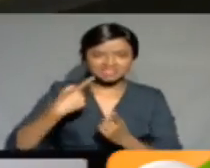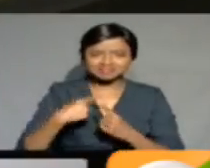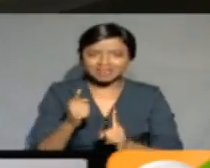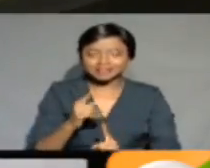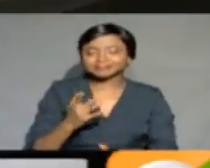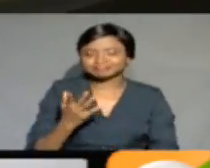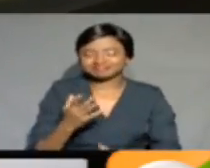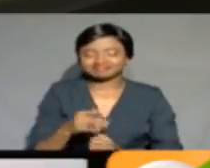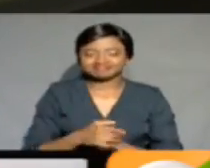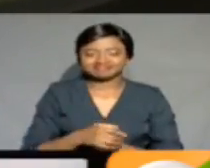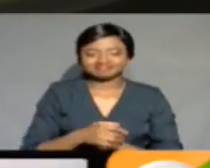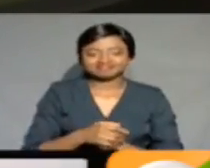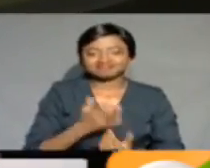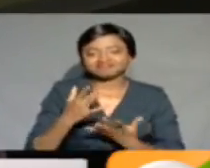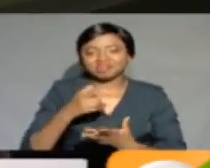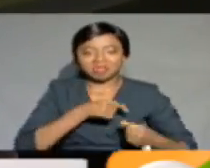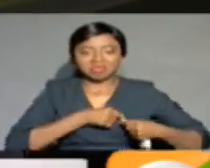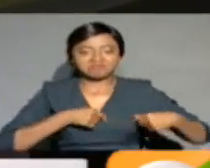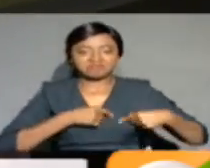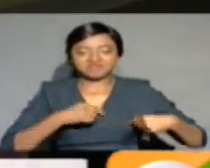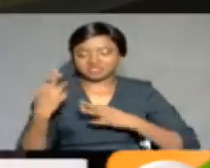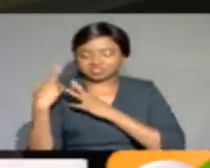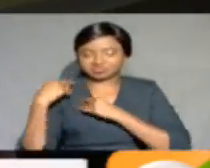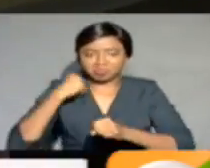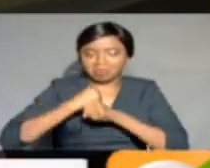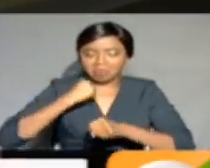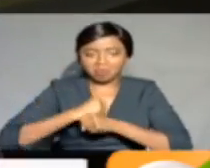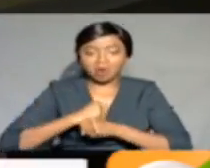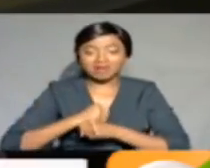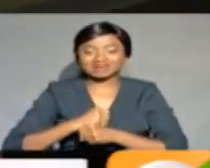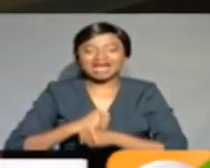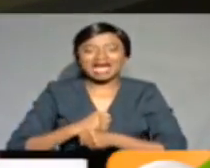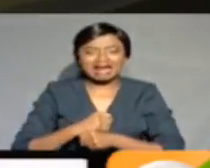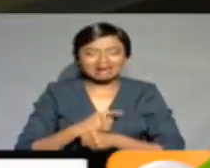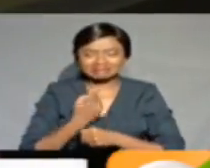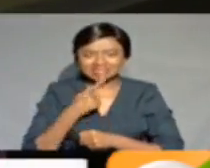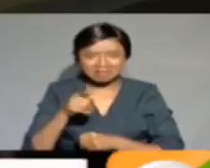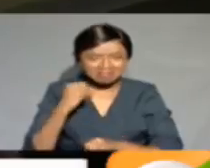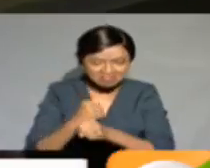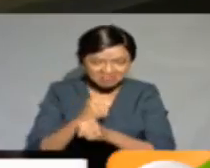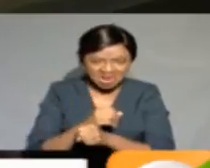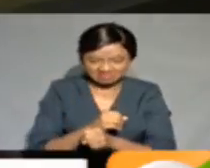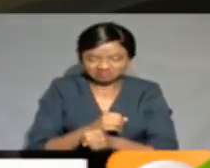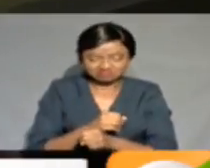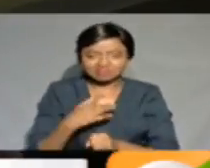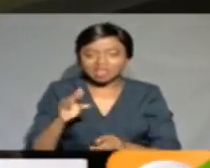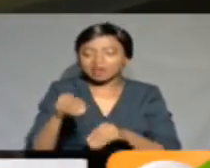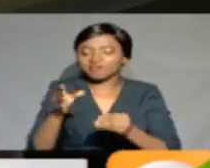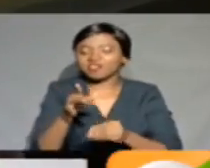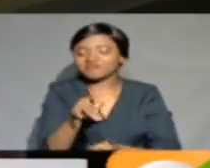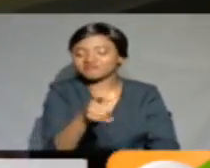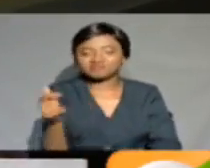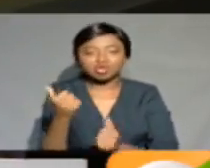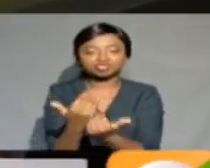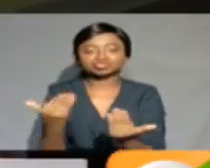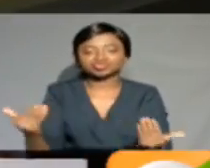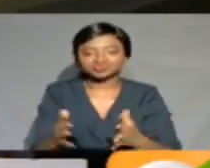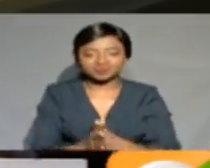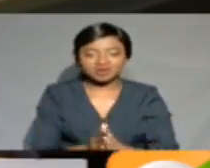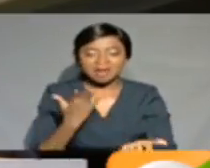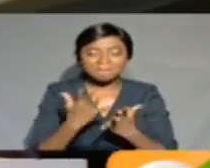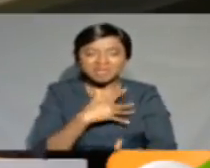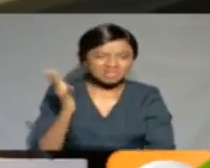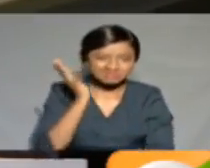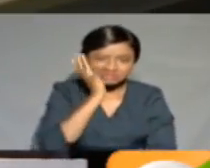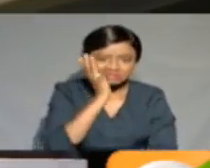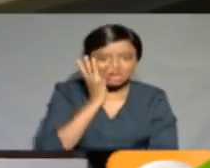He's in charge of duties. Maybe you don't perform your duty to performance, and they end up taking the authority to their hands. They will slap